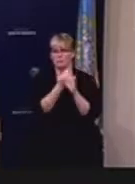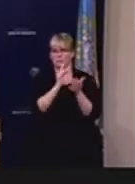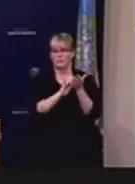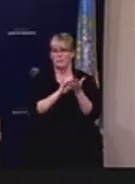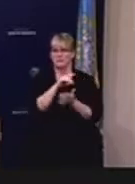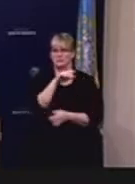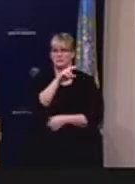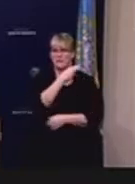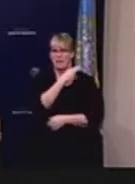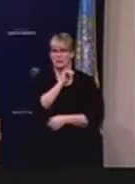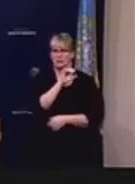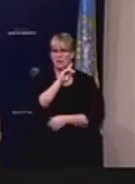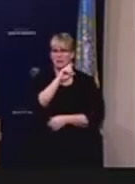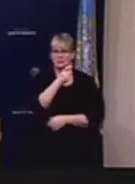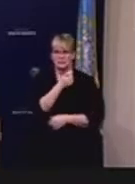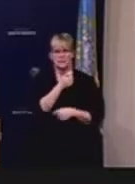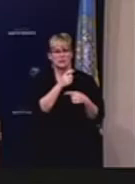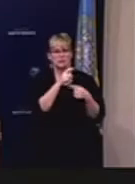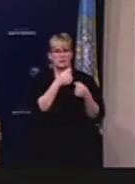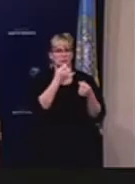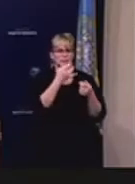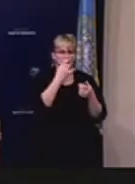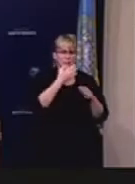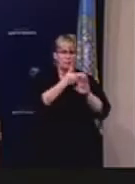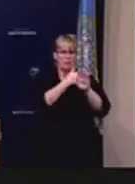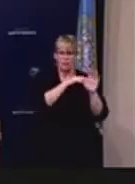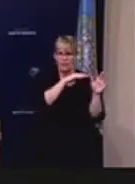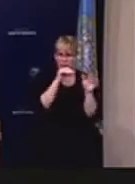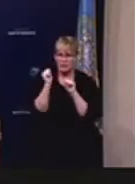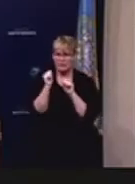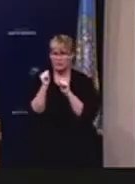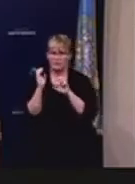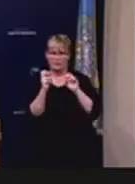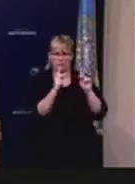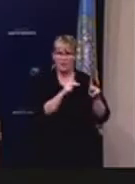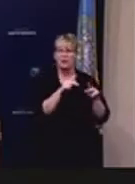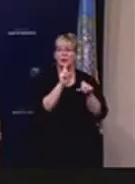they leave, doses when they get back, to prevent malaria. So we're using